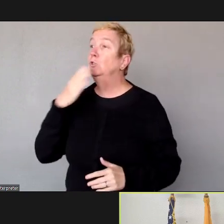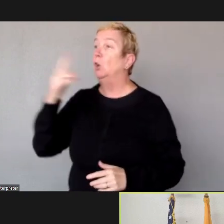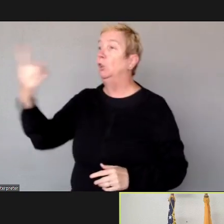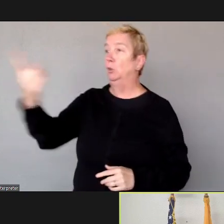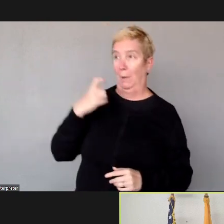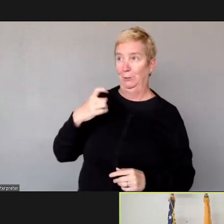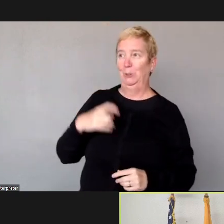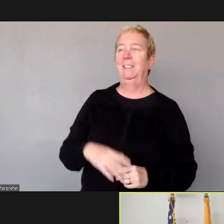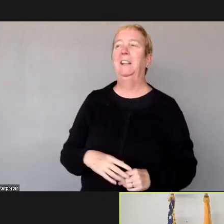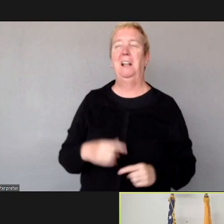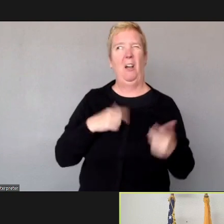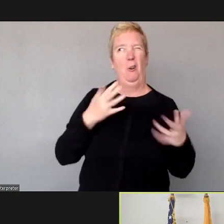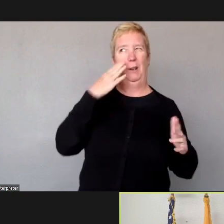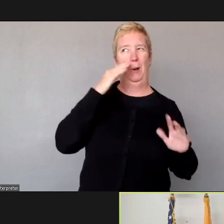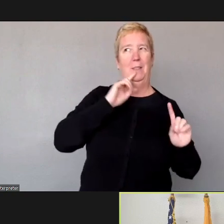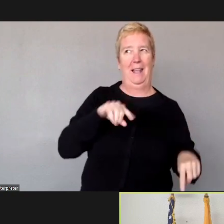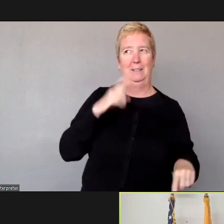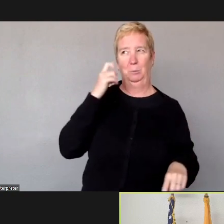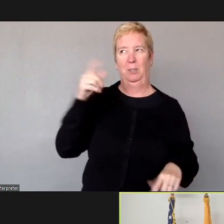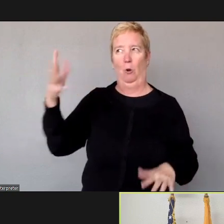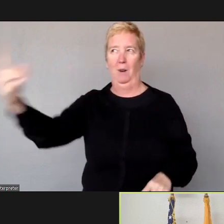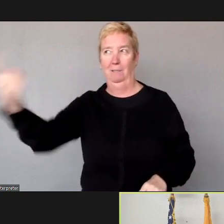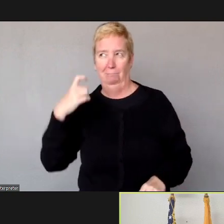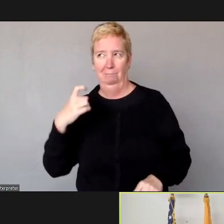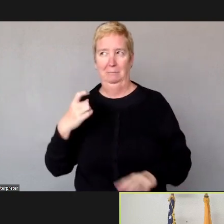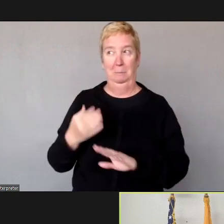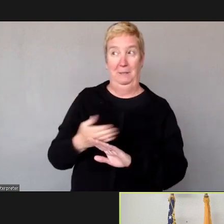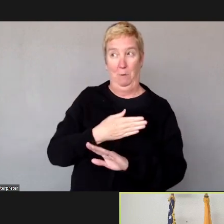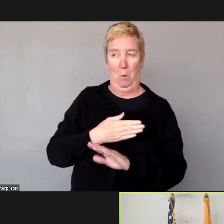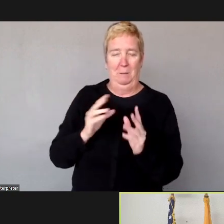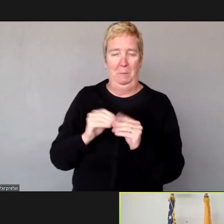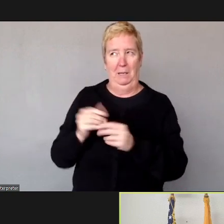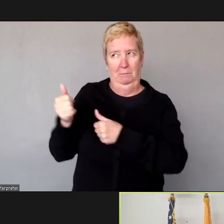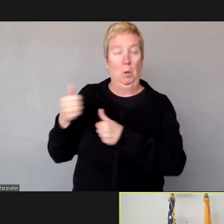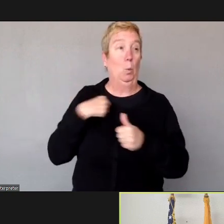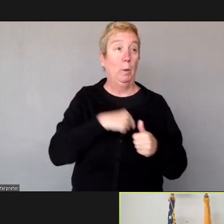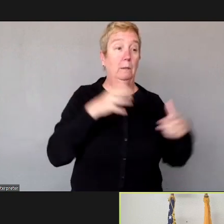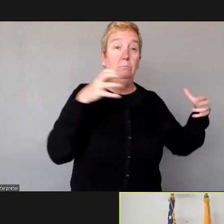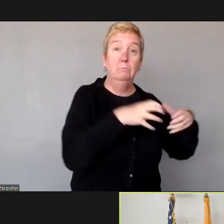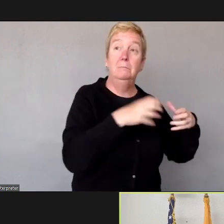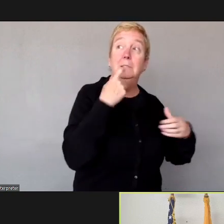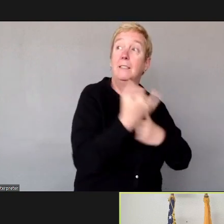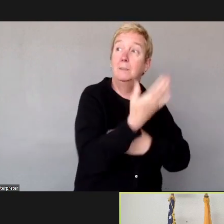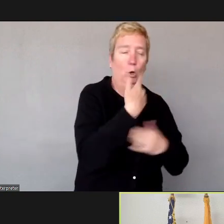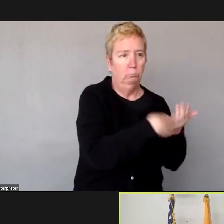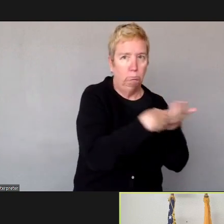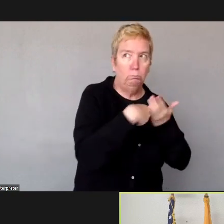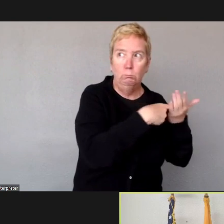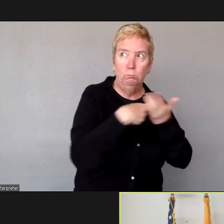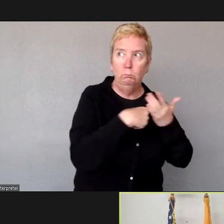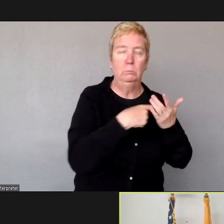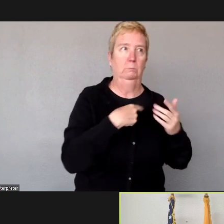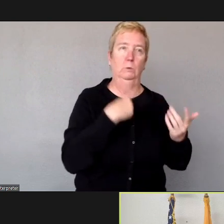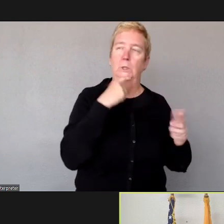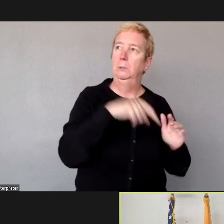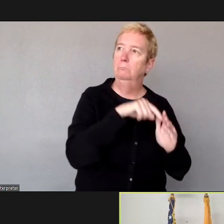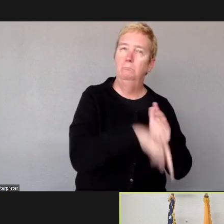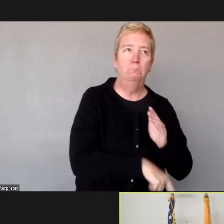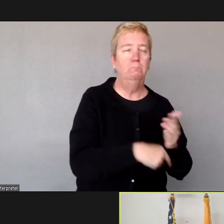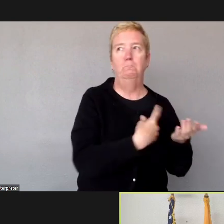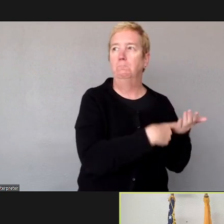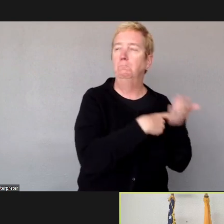us in advance. We had kind of a long discussion about it at our morning meeting today, and